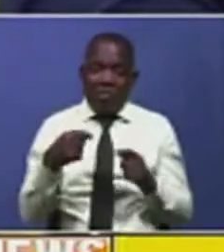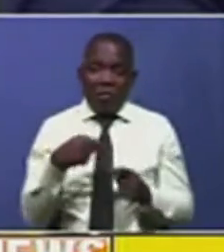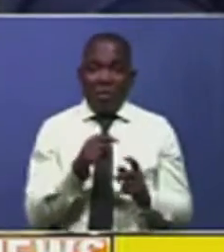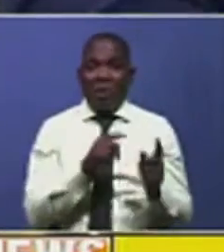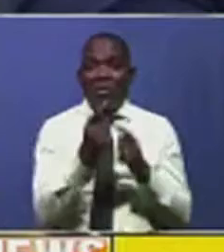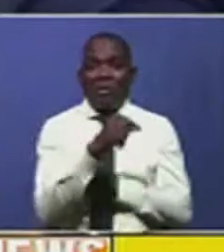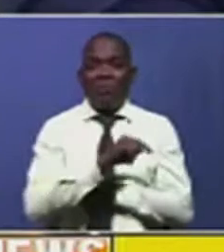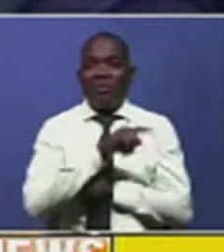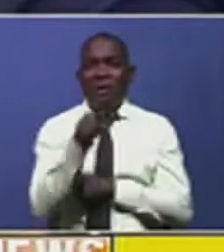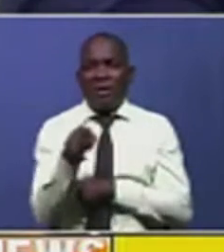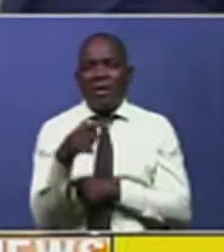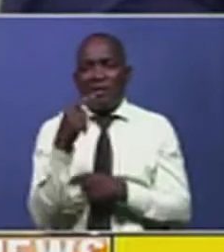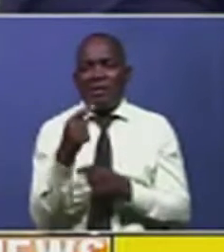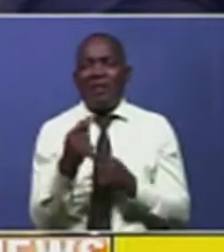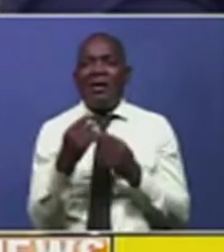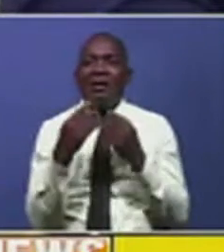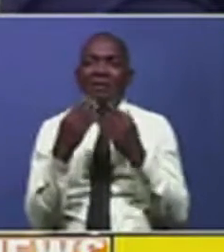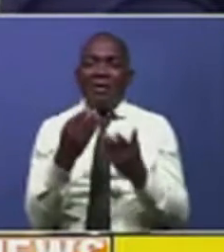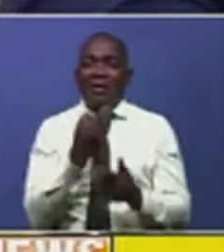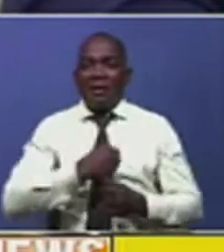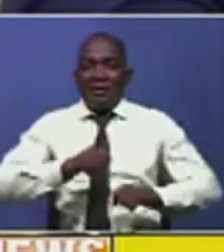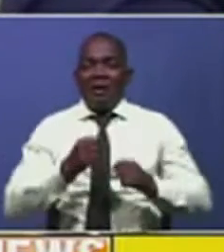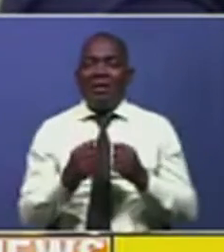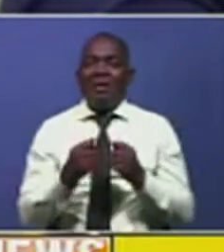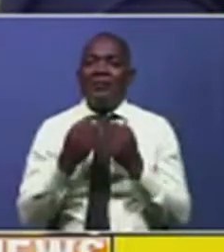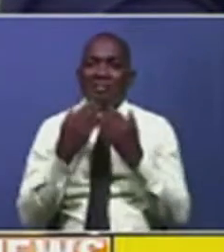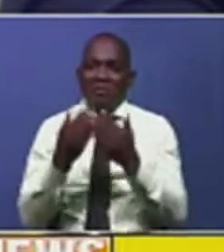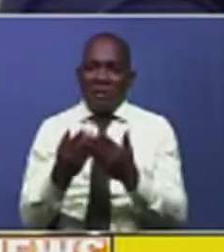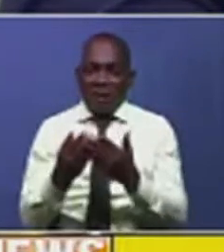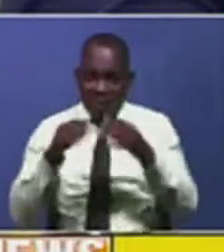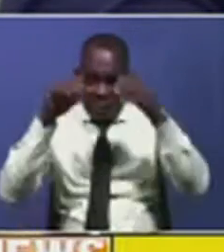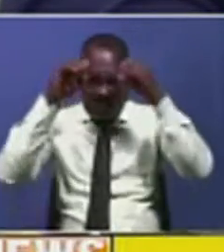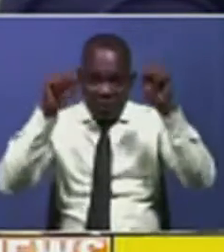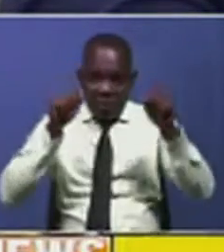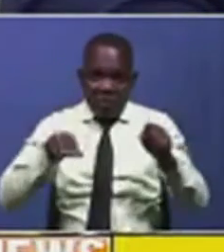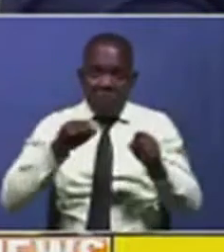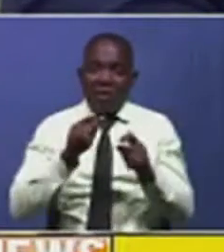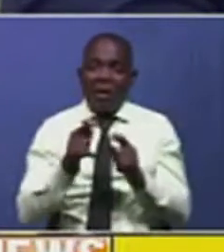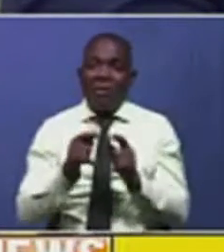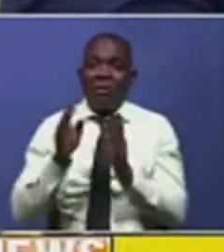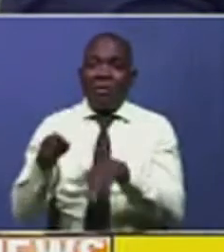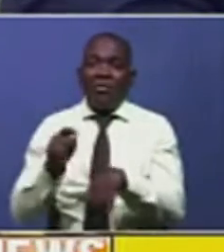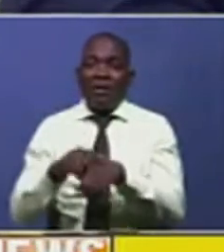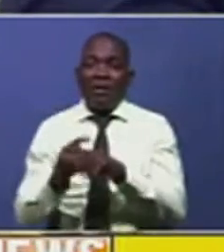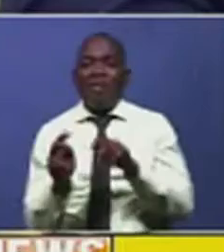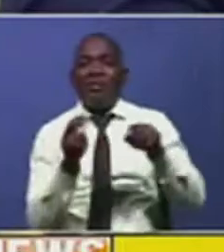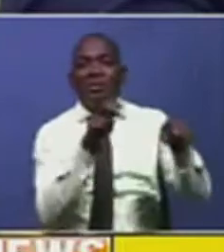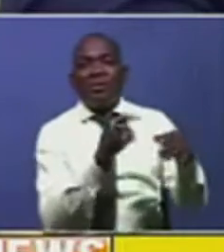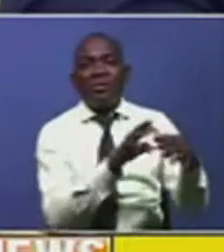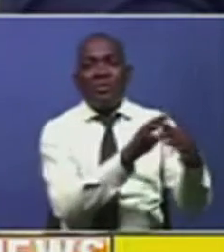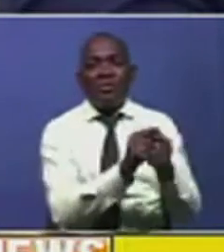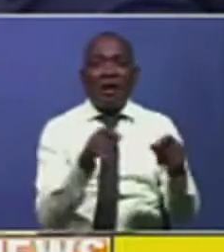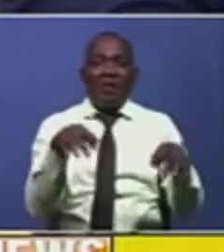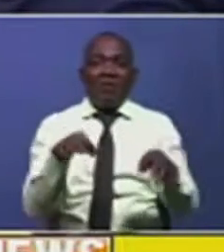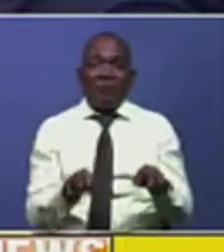to express the Nigerians' sincere appreciation for you making time to be with us